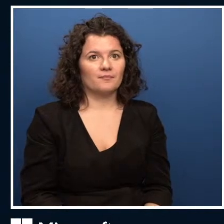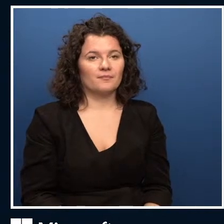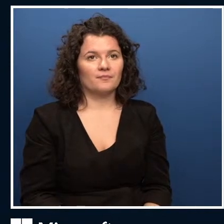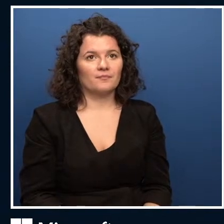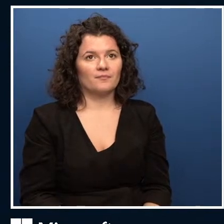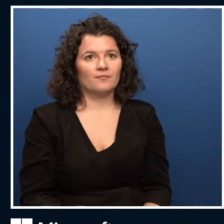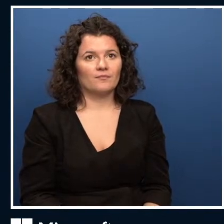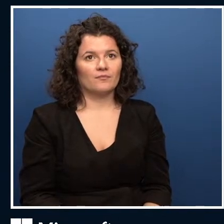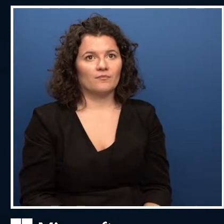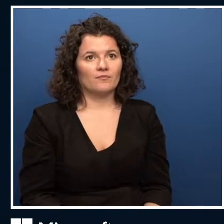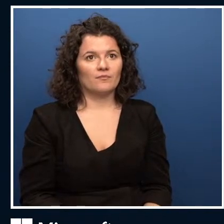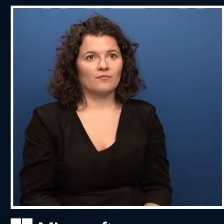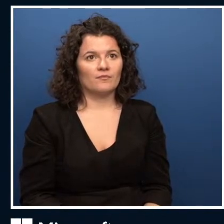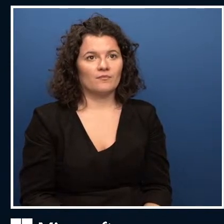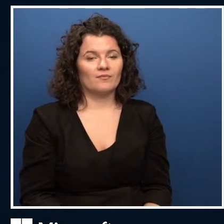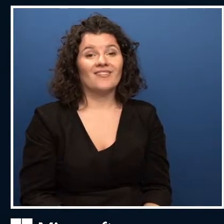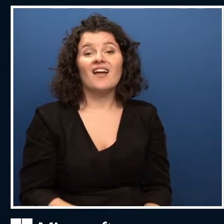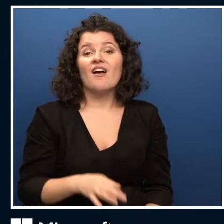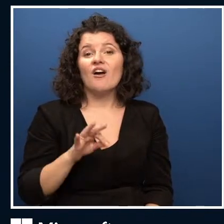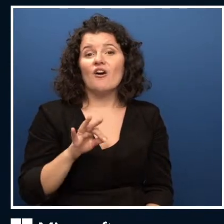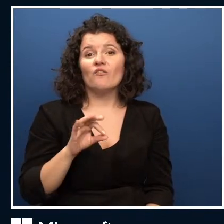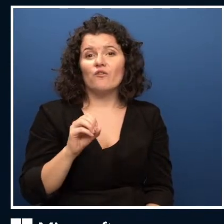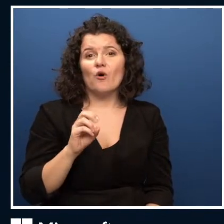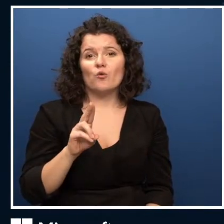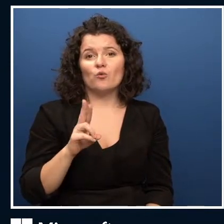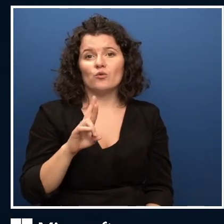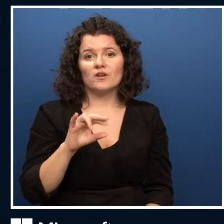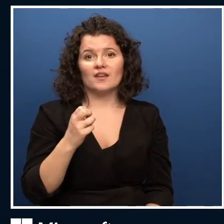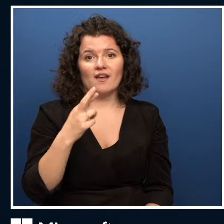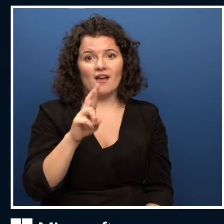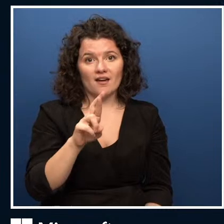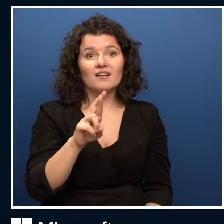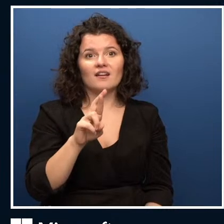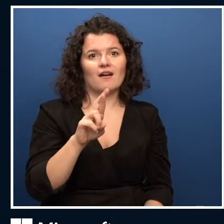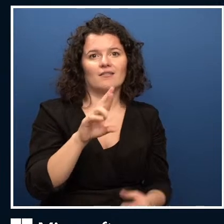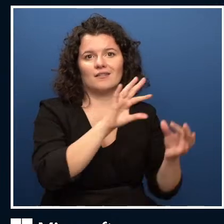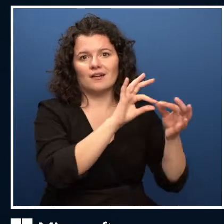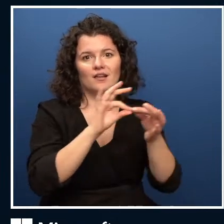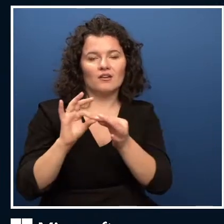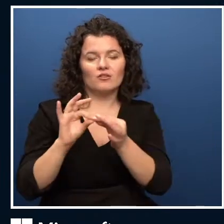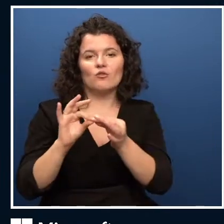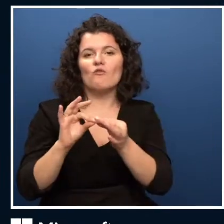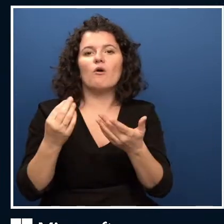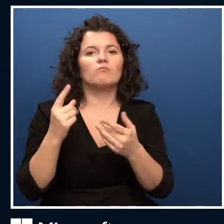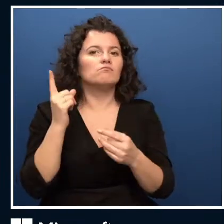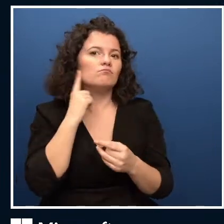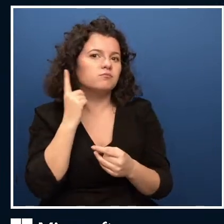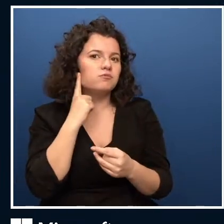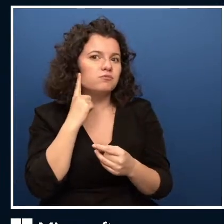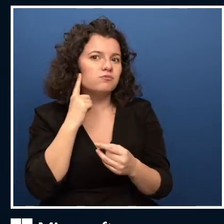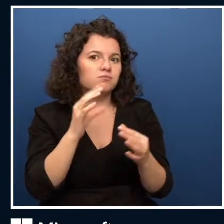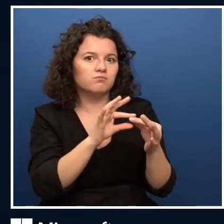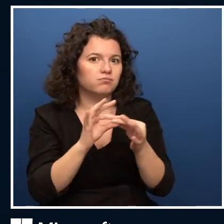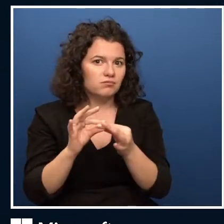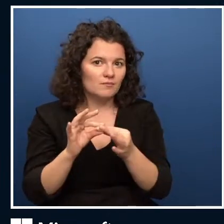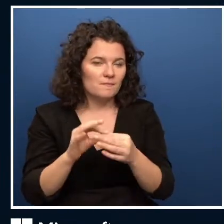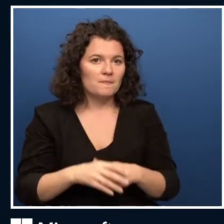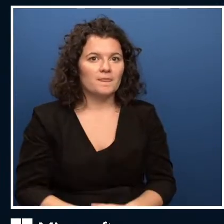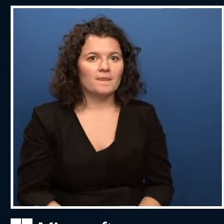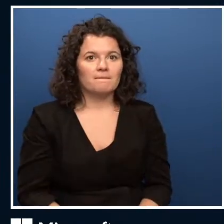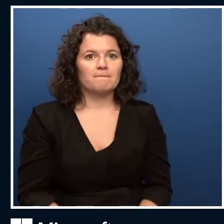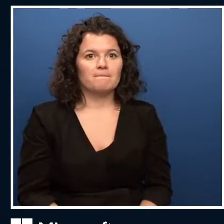basically process the input audio. So a Fourier transform is basically used up